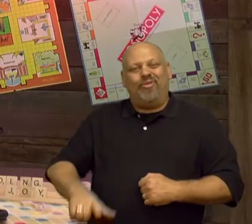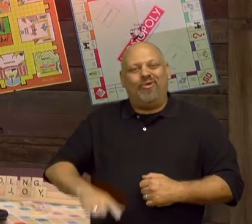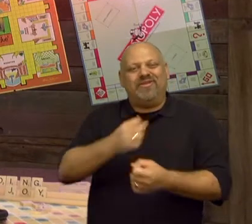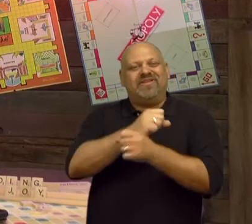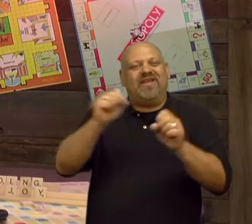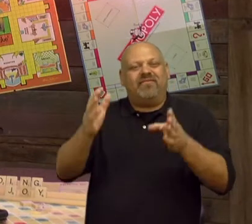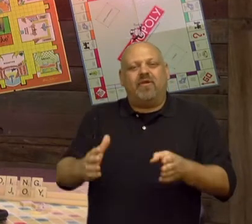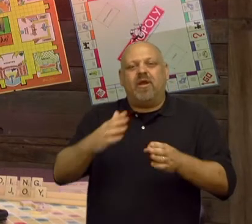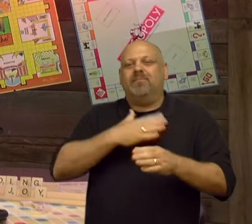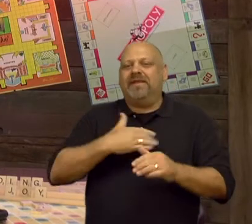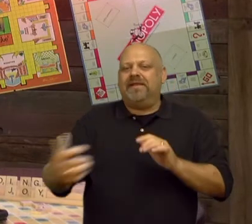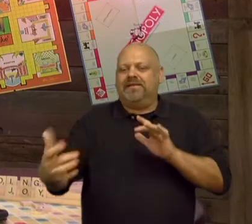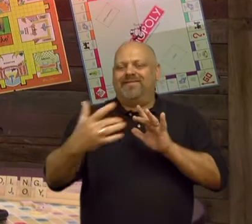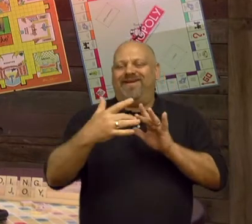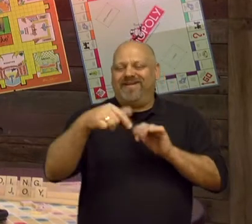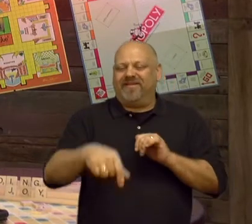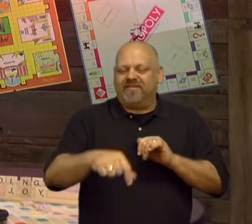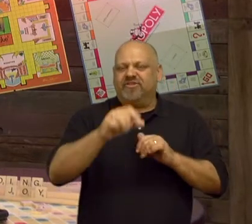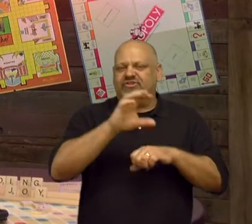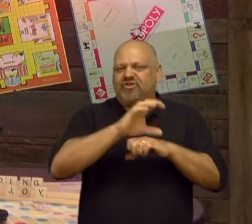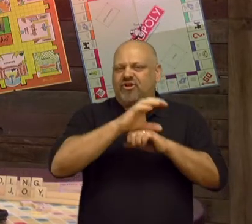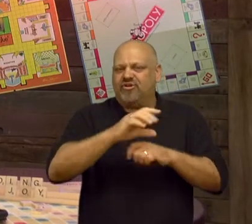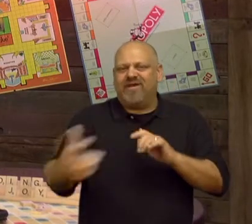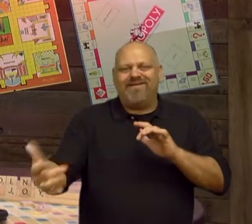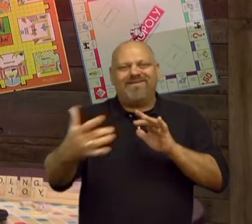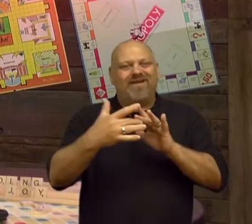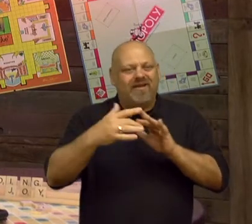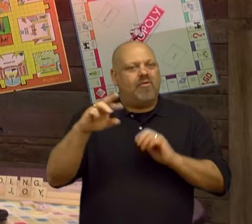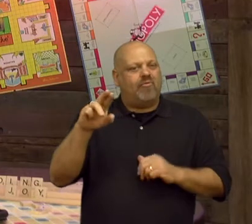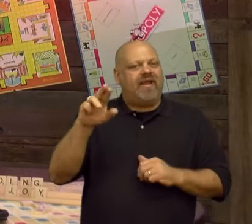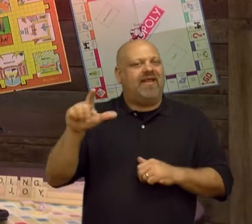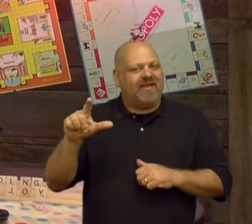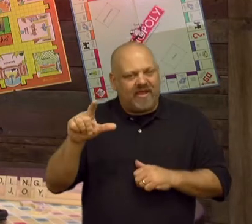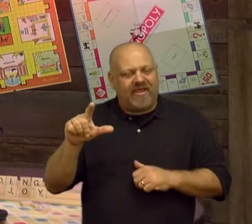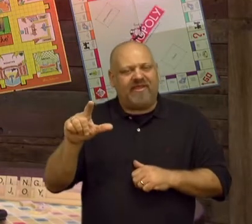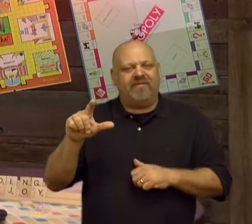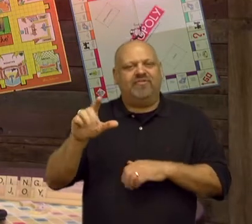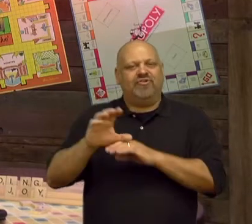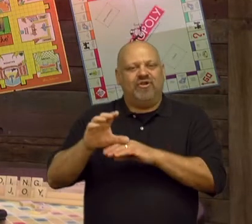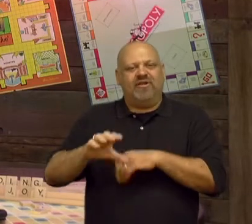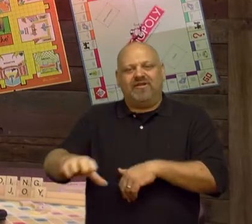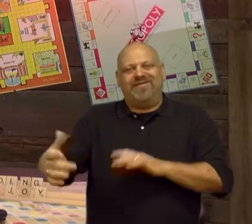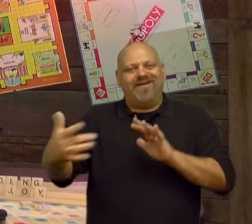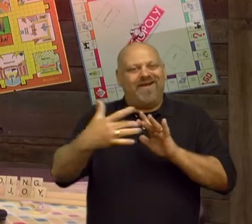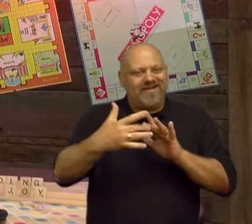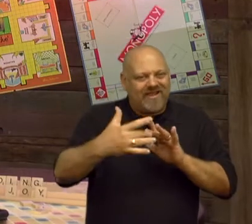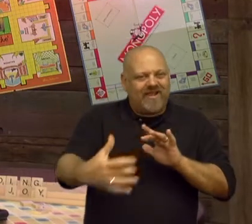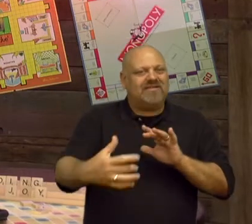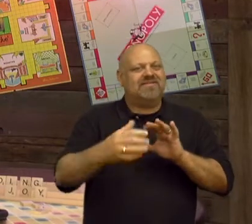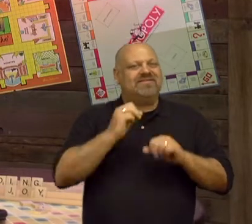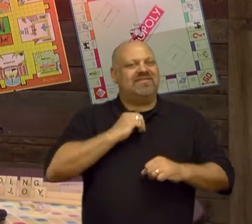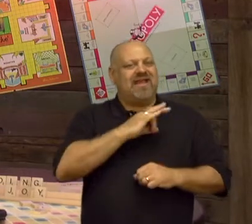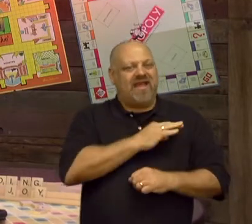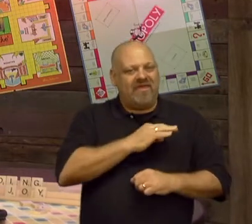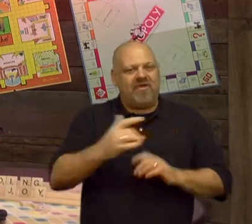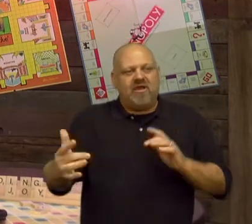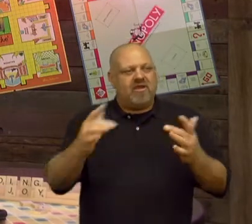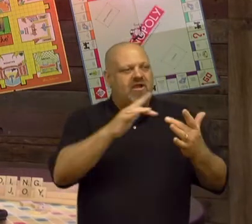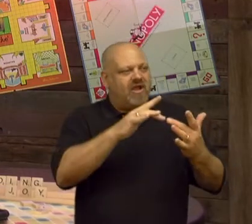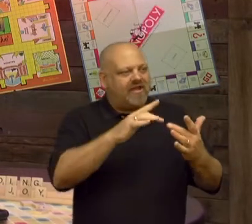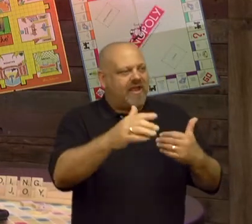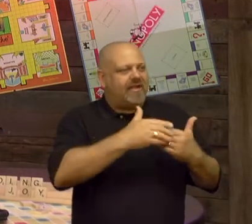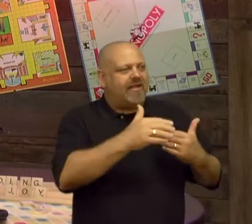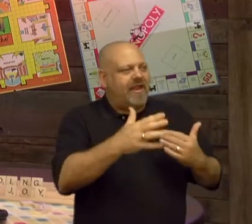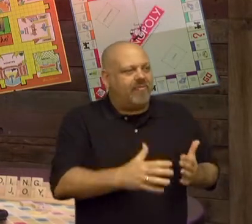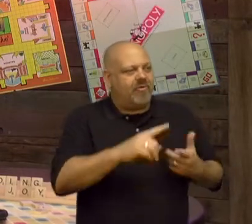as your Lord and Savior, please get in contact with this church, get in contact with Radiant Life, get in contact with the staff, get